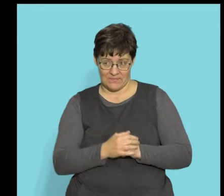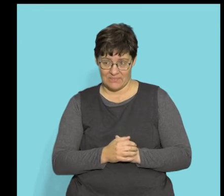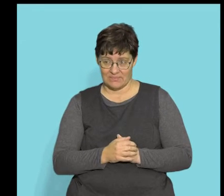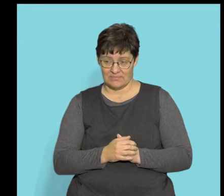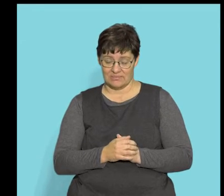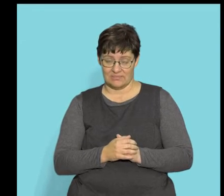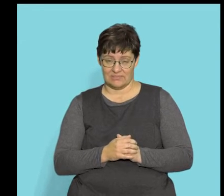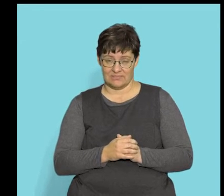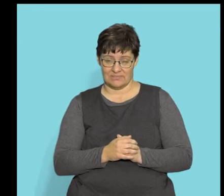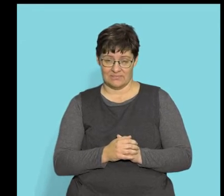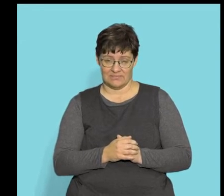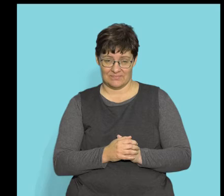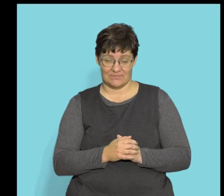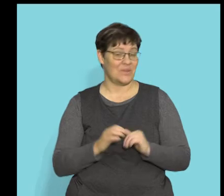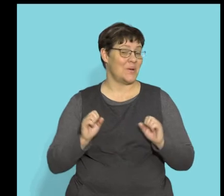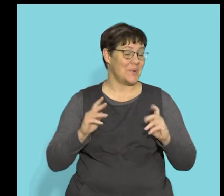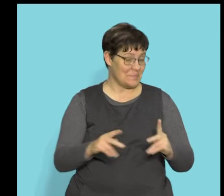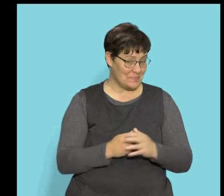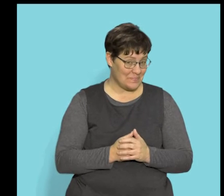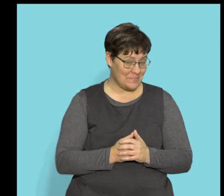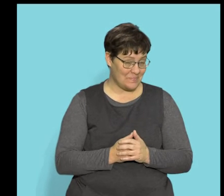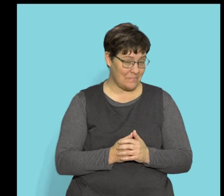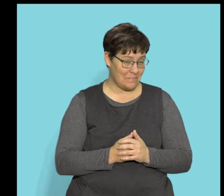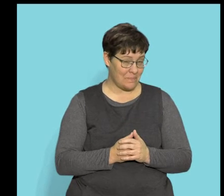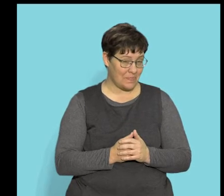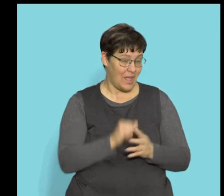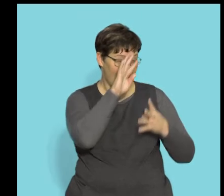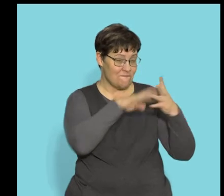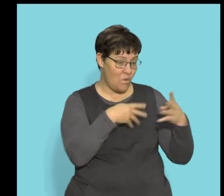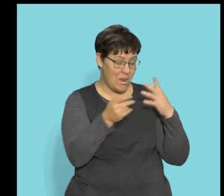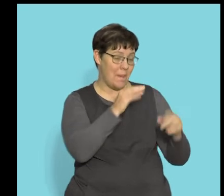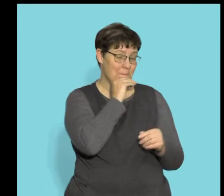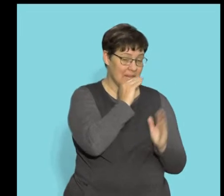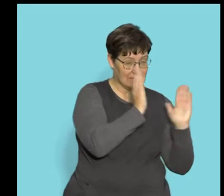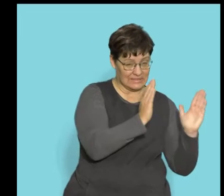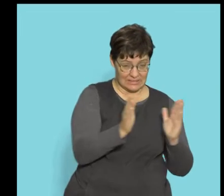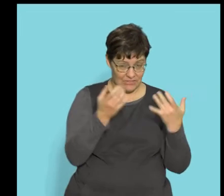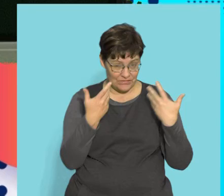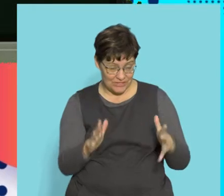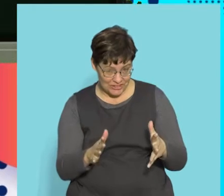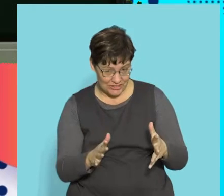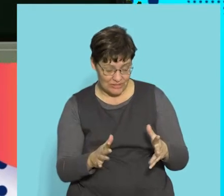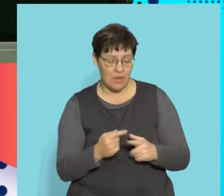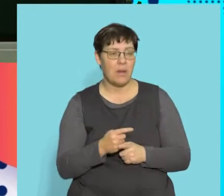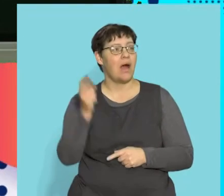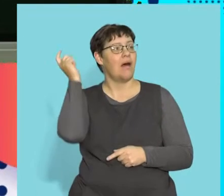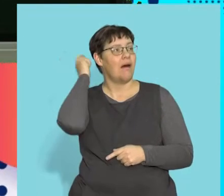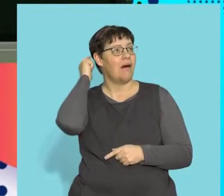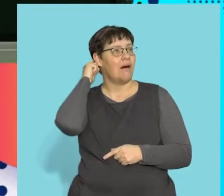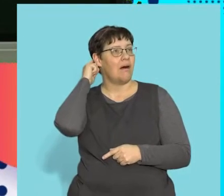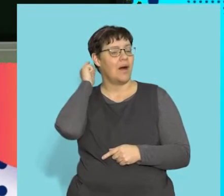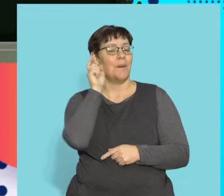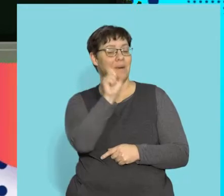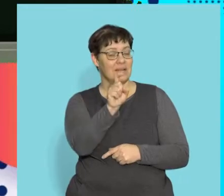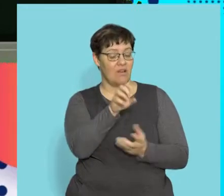example. Great. So everyone, I'm hoping that everyone is okay with those definitions, just as long as you keep